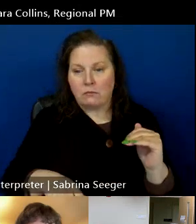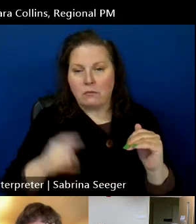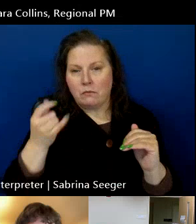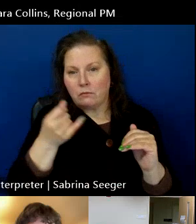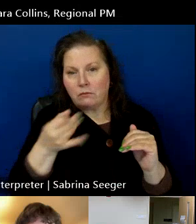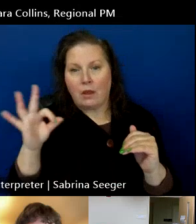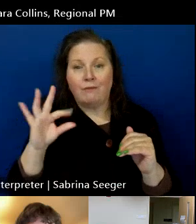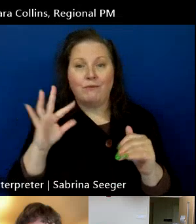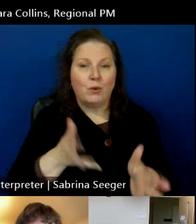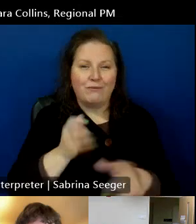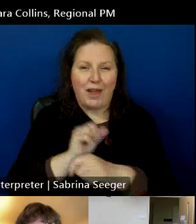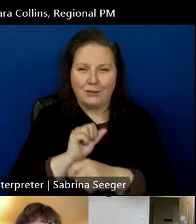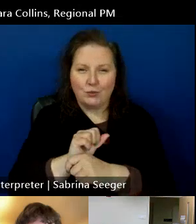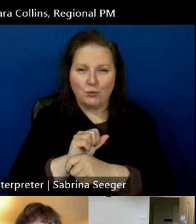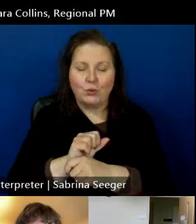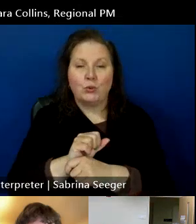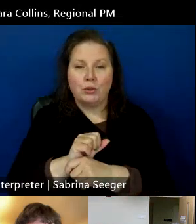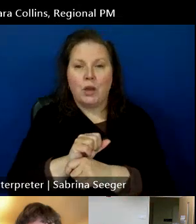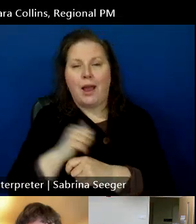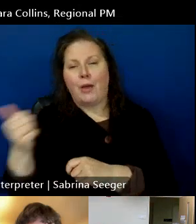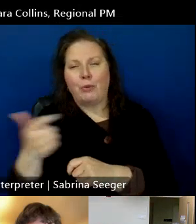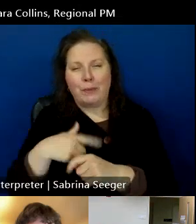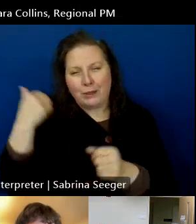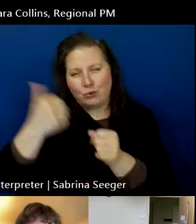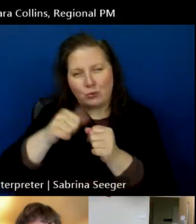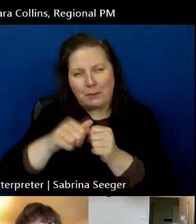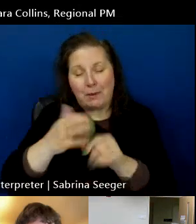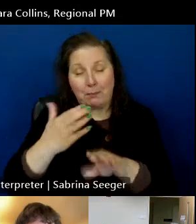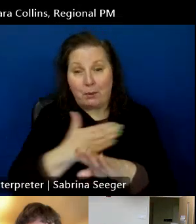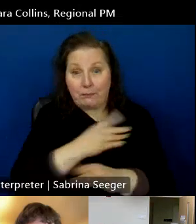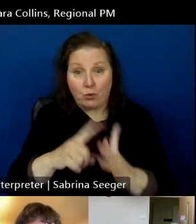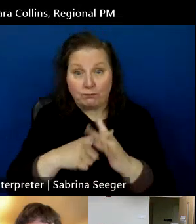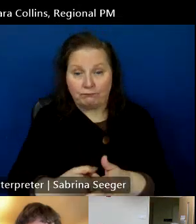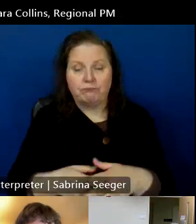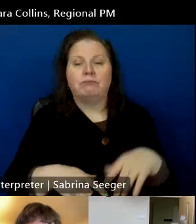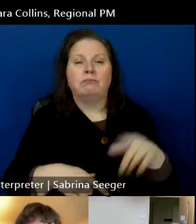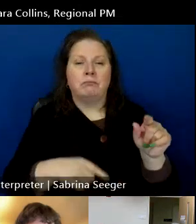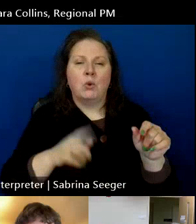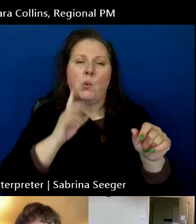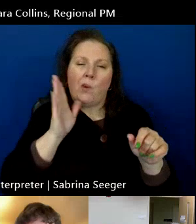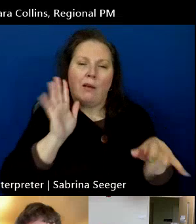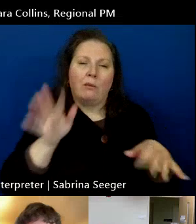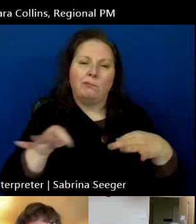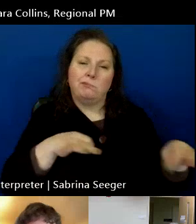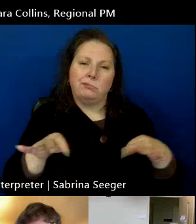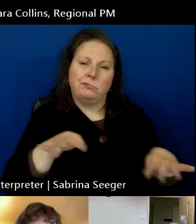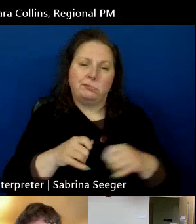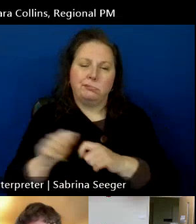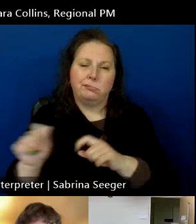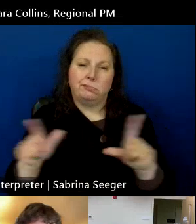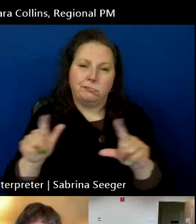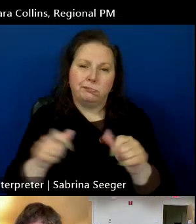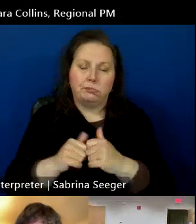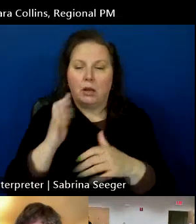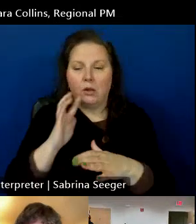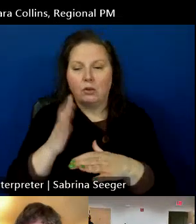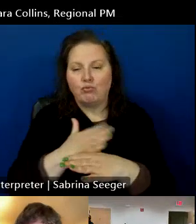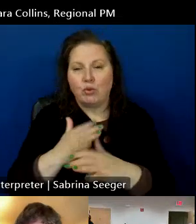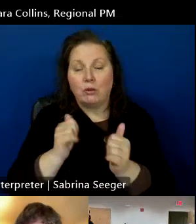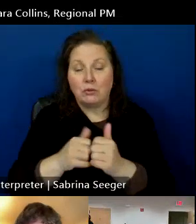quick other housekeeping things before we begin. So I'm going to walk through this deck that shares some of